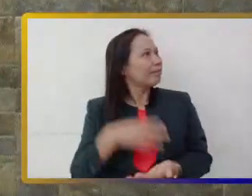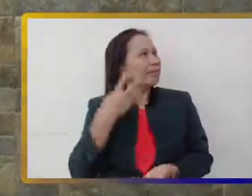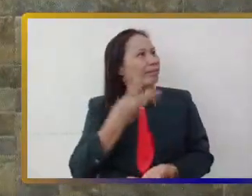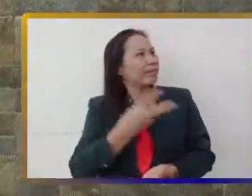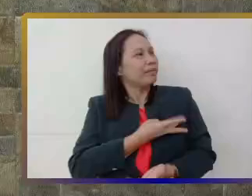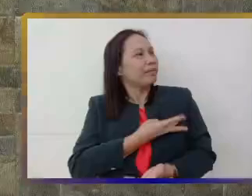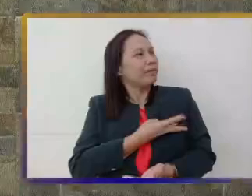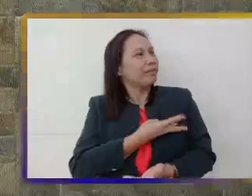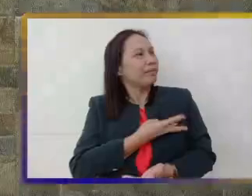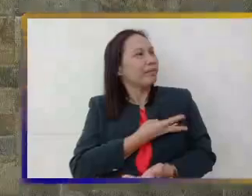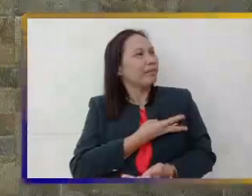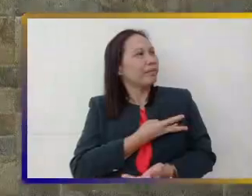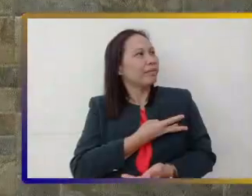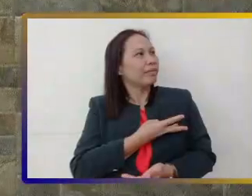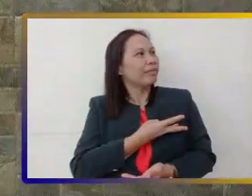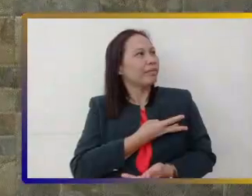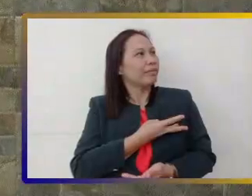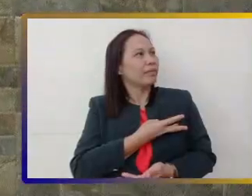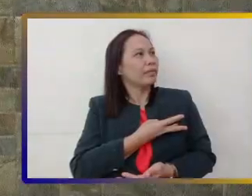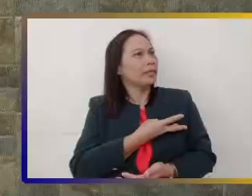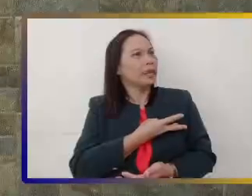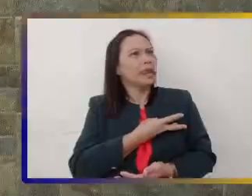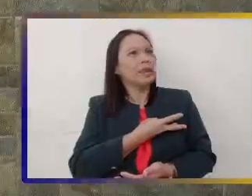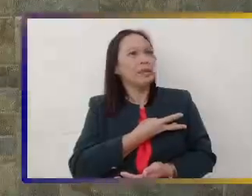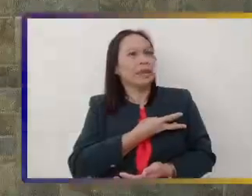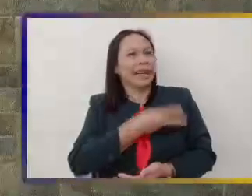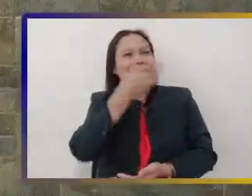Amen all right again As I